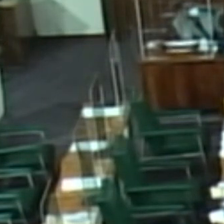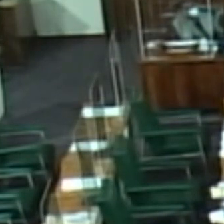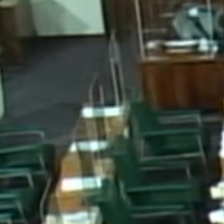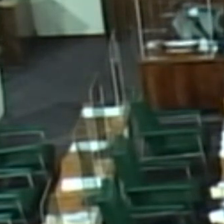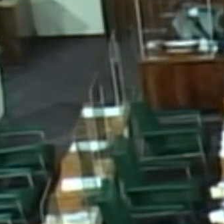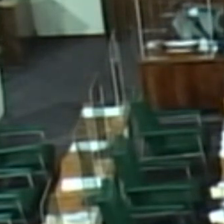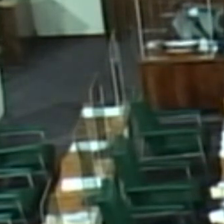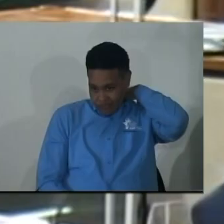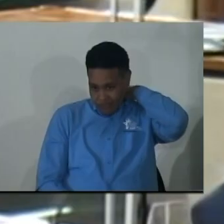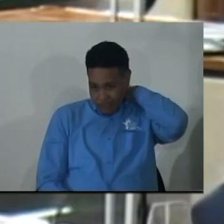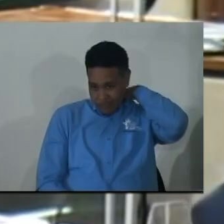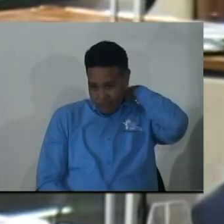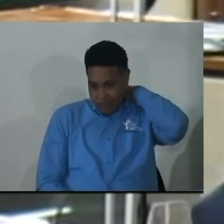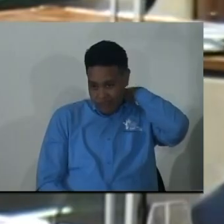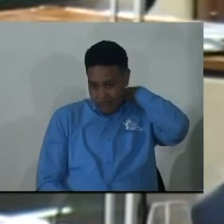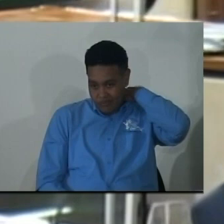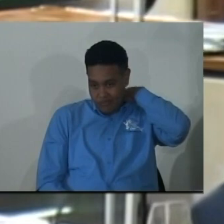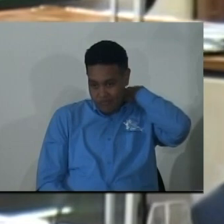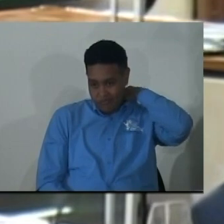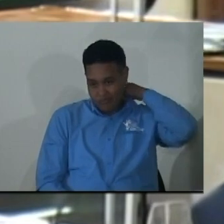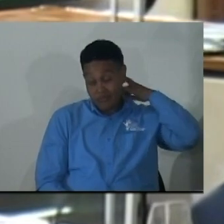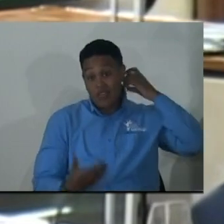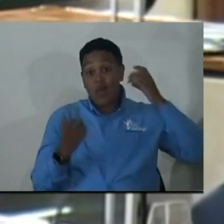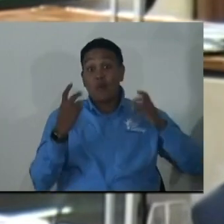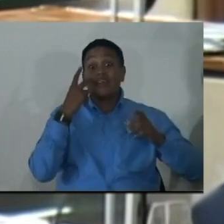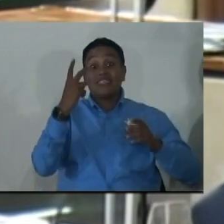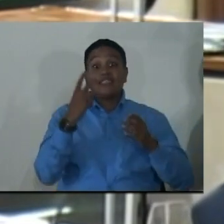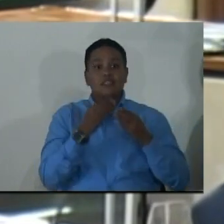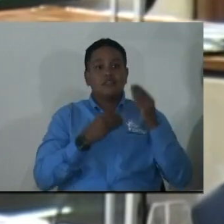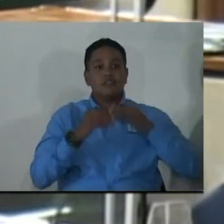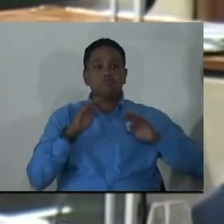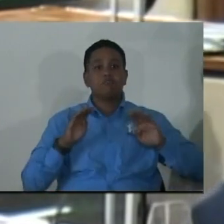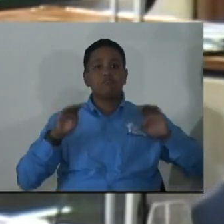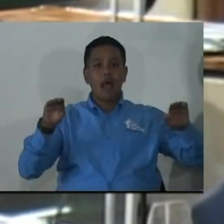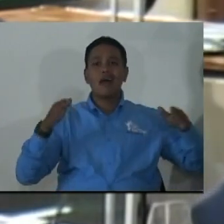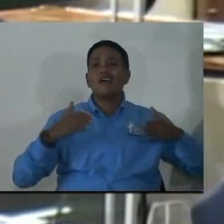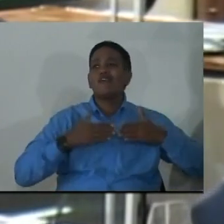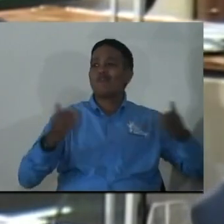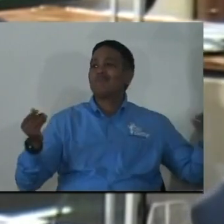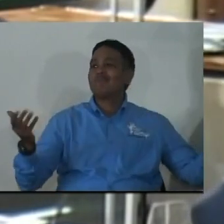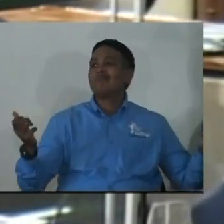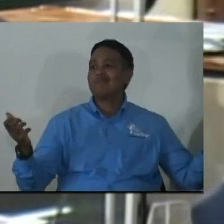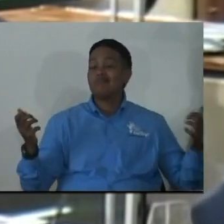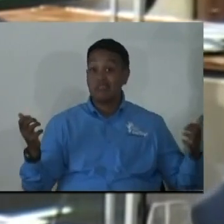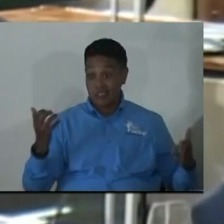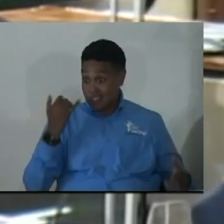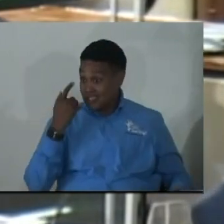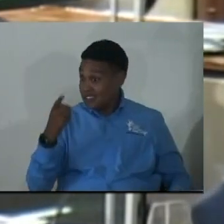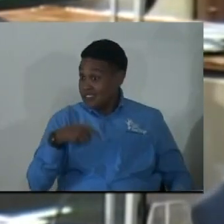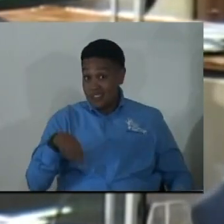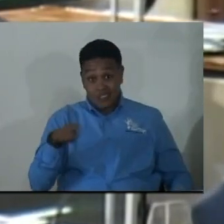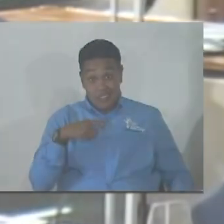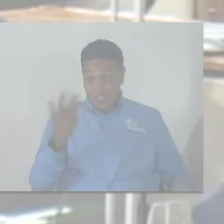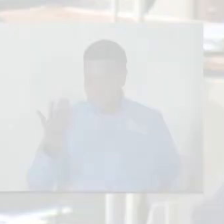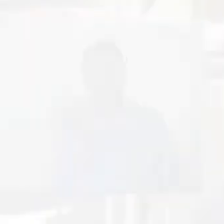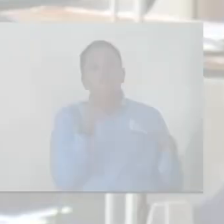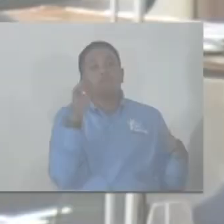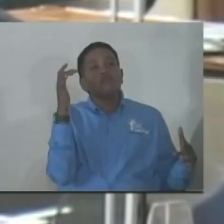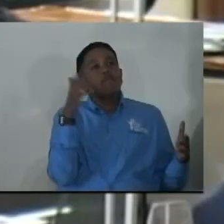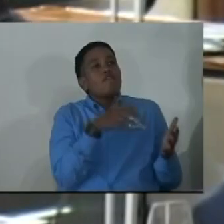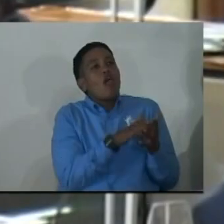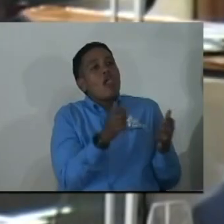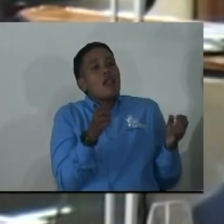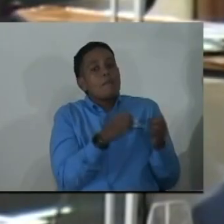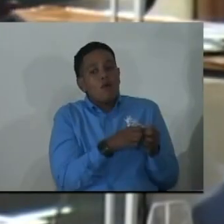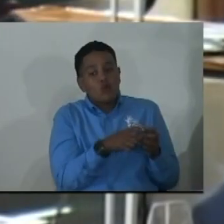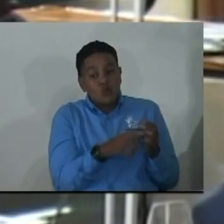become vaccinated. The restrictions don't go until this vulnerable population is no longer vulnerable. So in